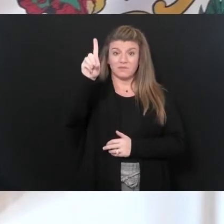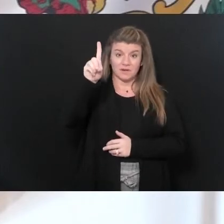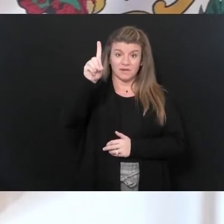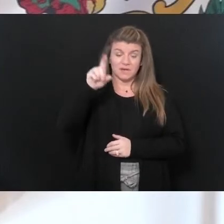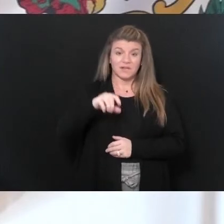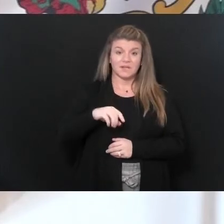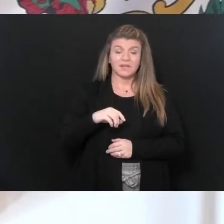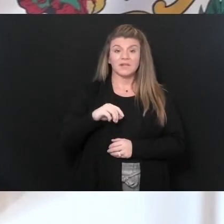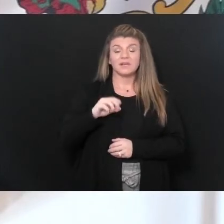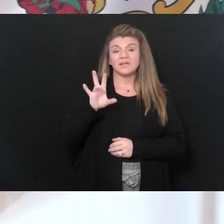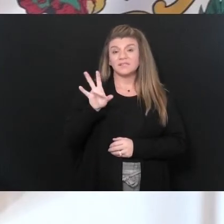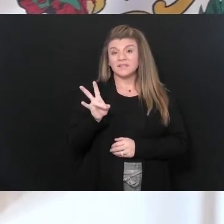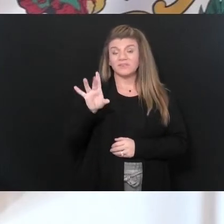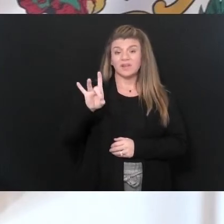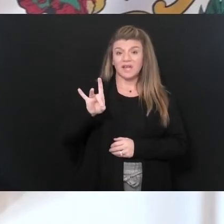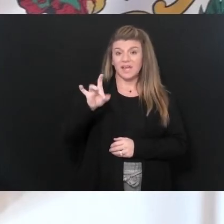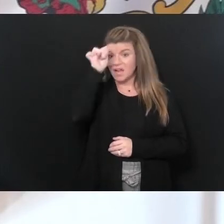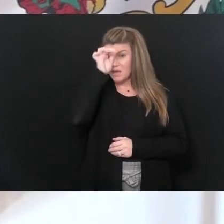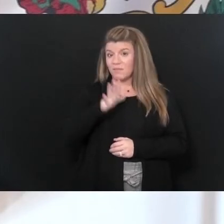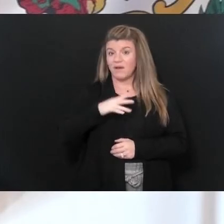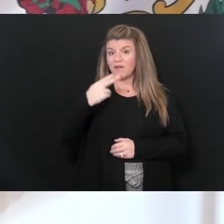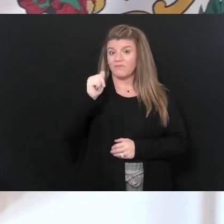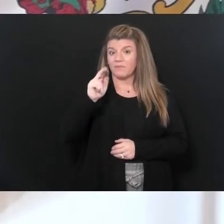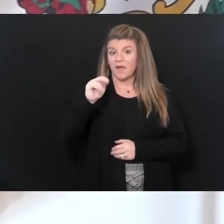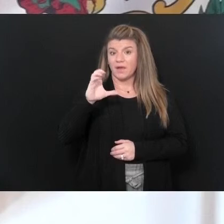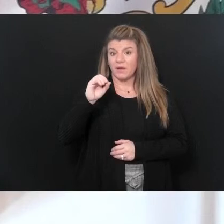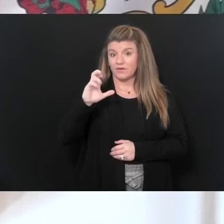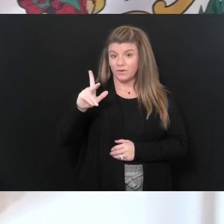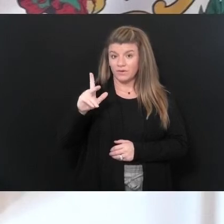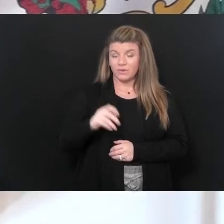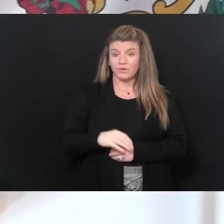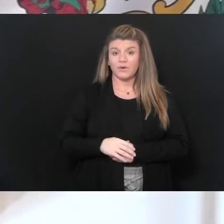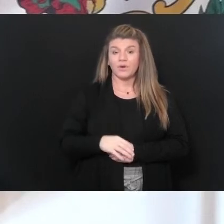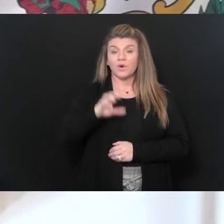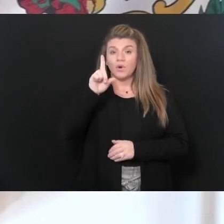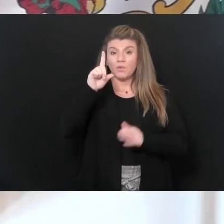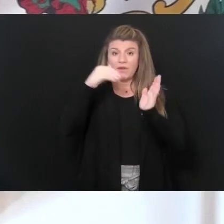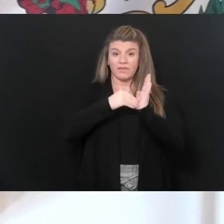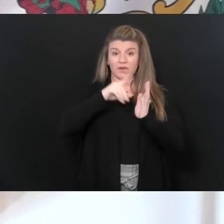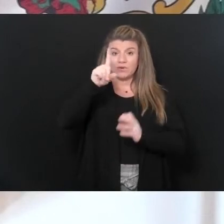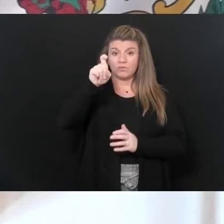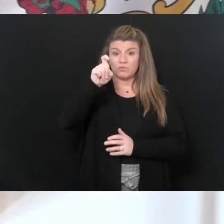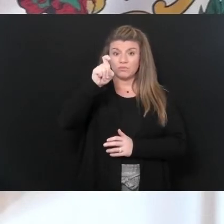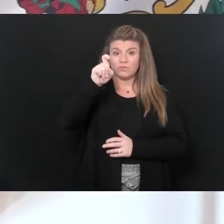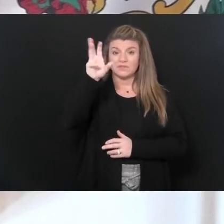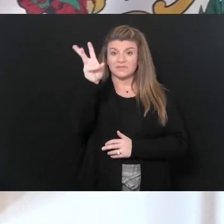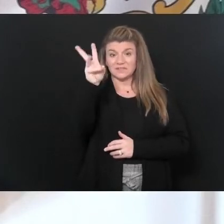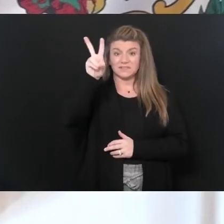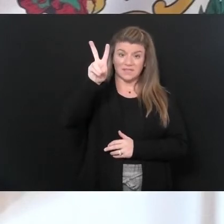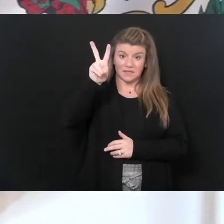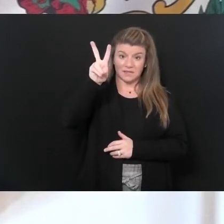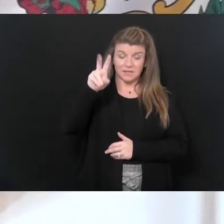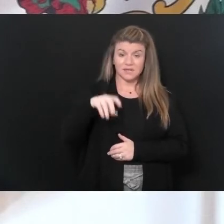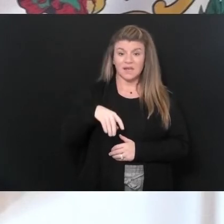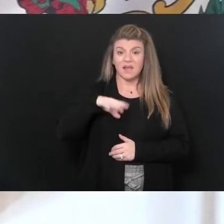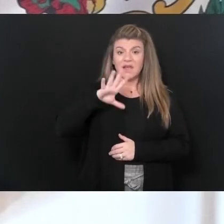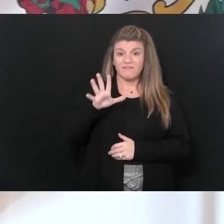death, a 78-year-old male from Hancock County. Our 1162nd death,